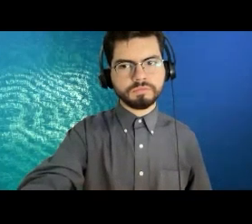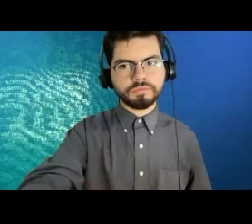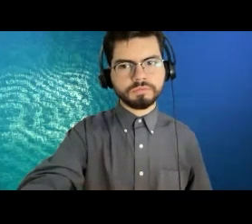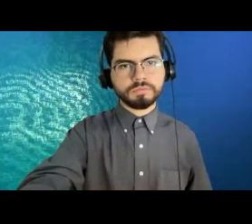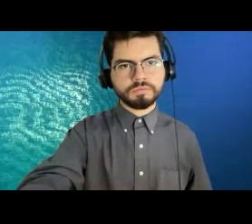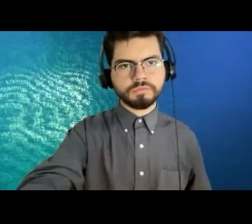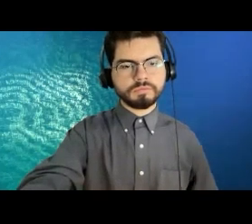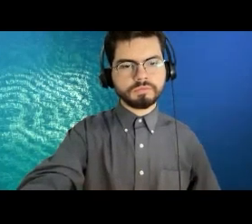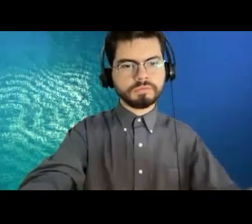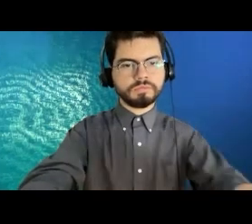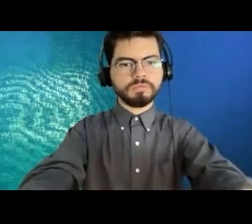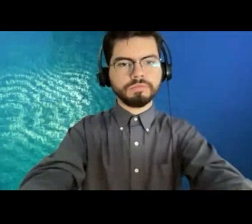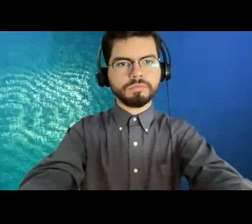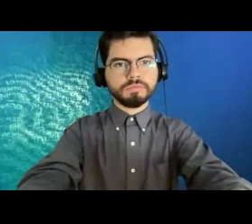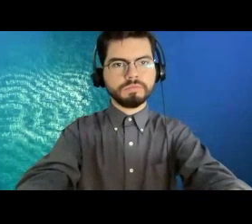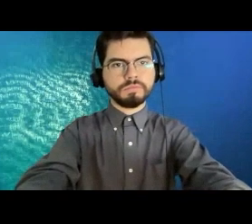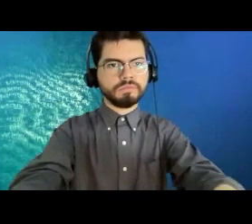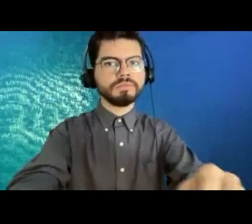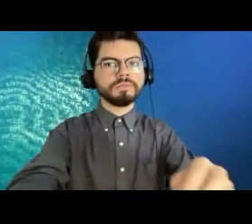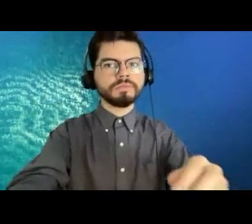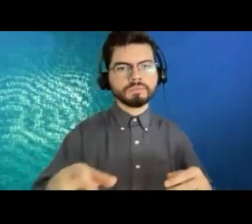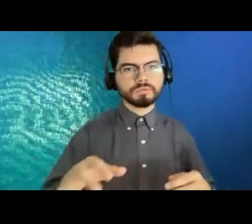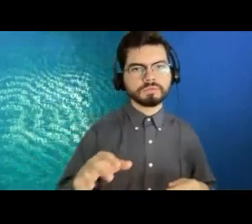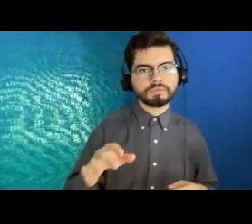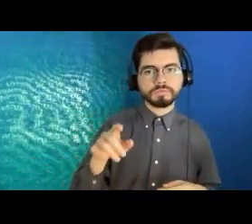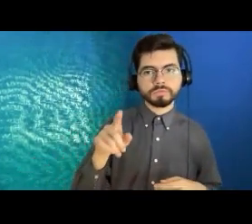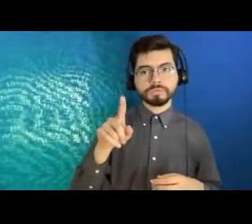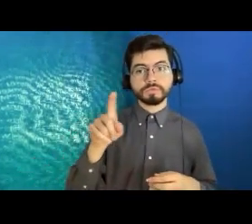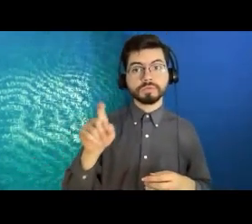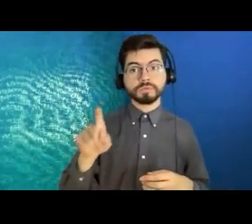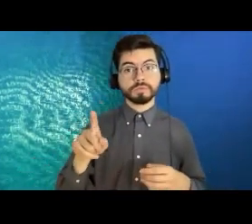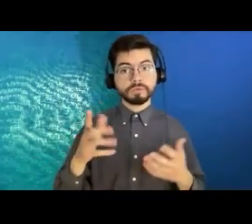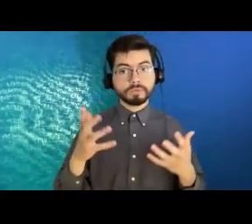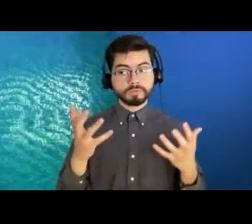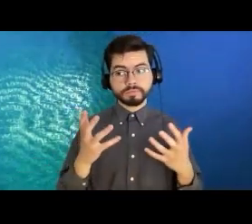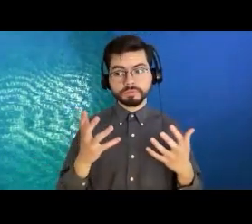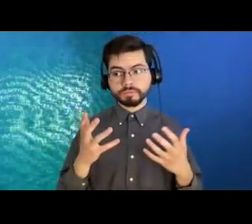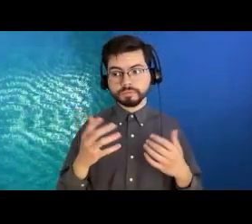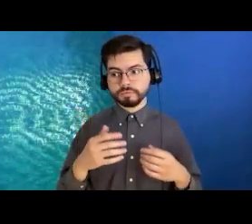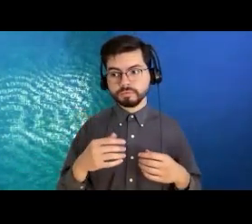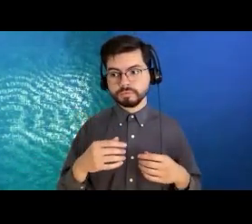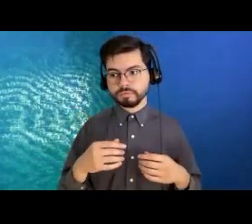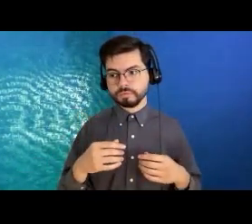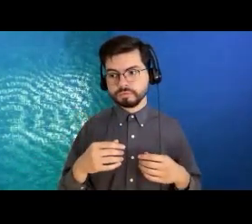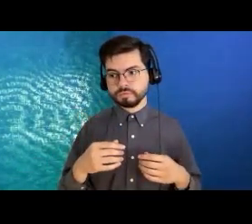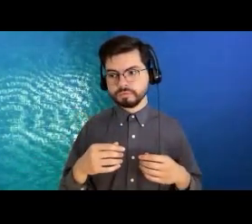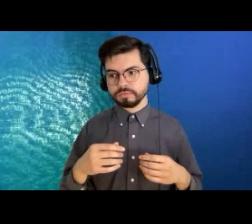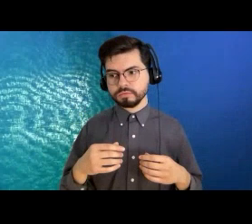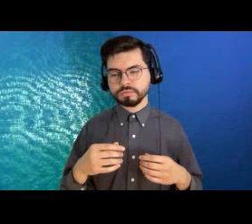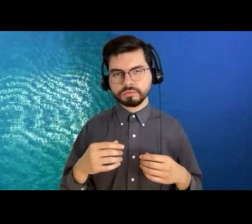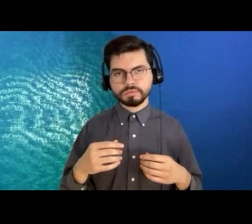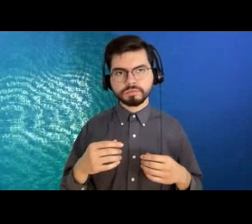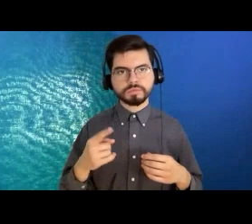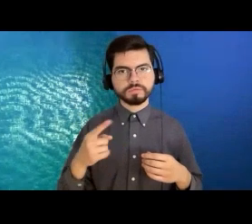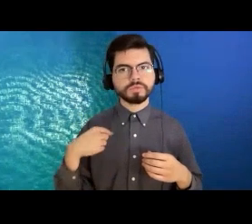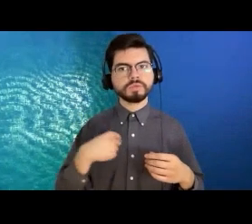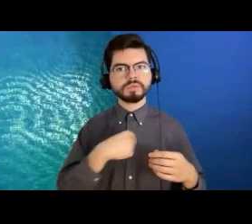Yeah, so the question was, what do you think is one of the most important things we can teach the general public?